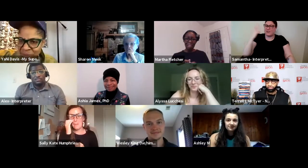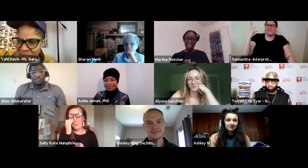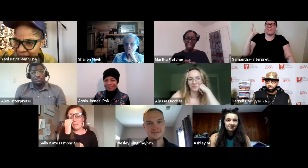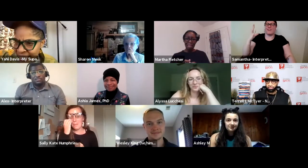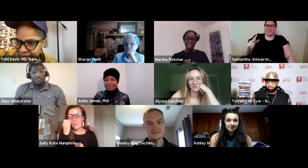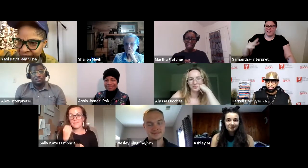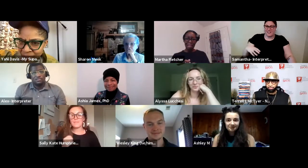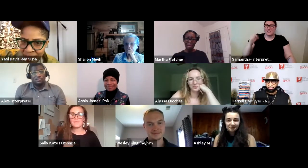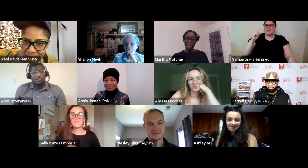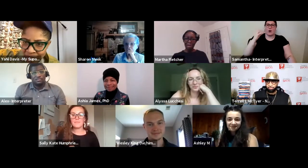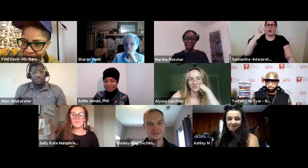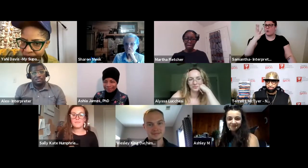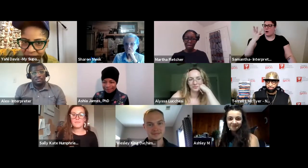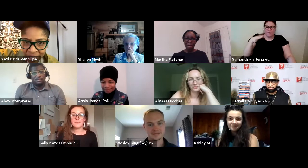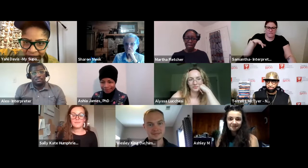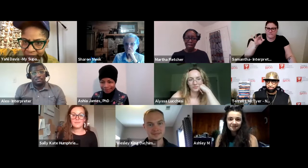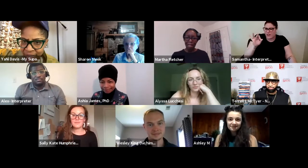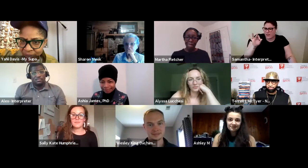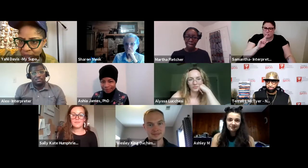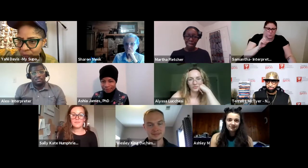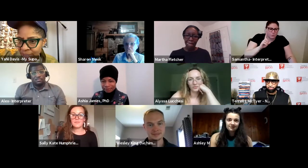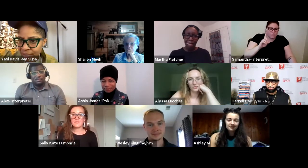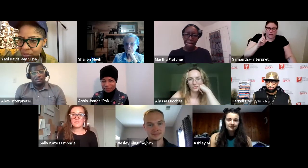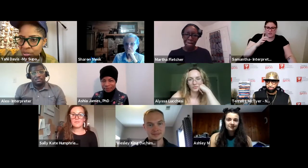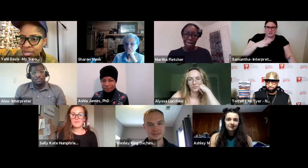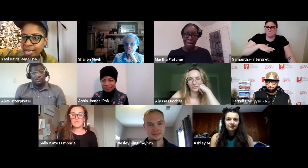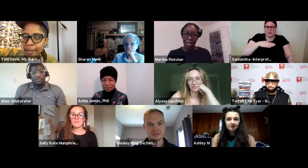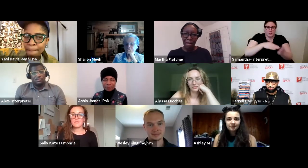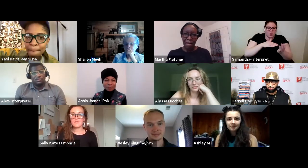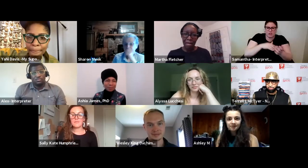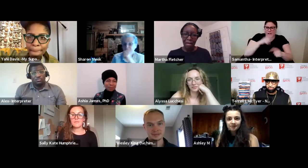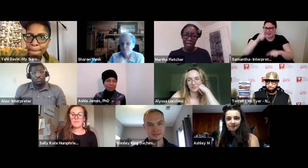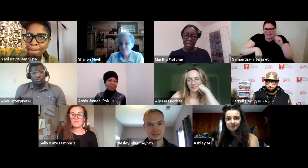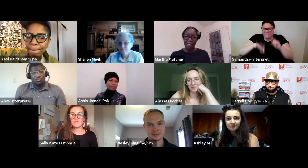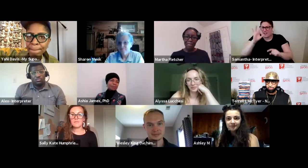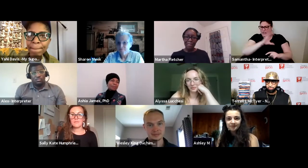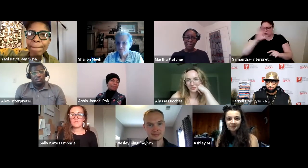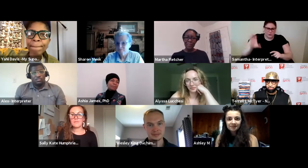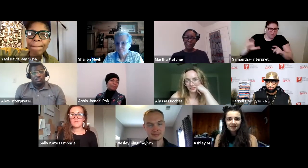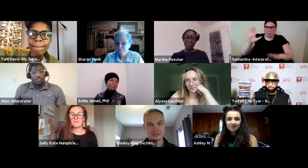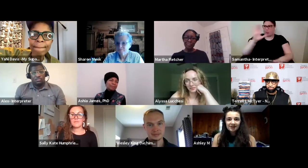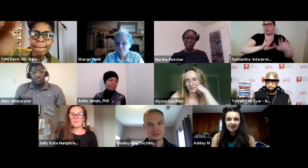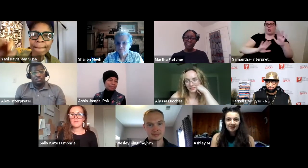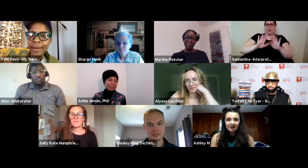And let me find, let me see, where's my doctor on the screen? I'm so sorry.